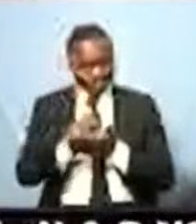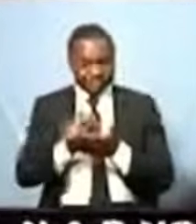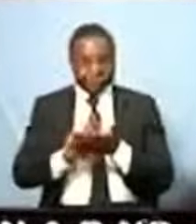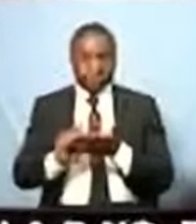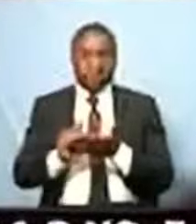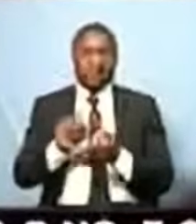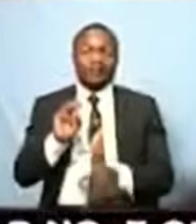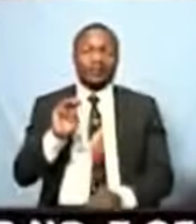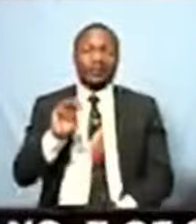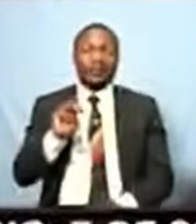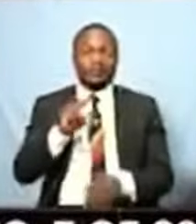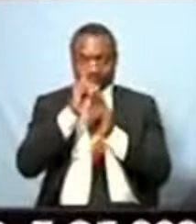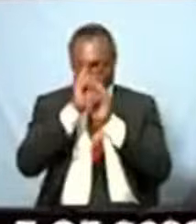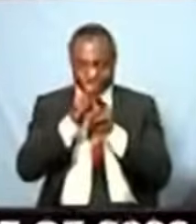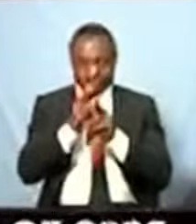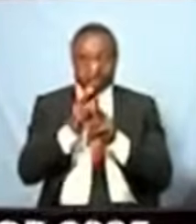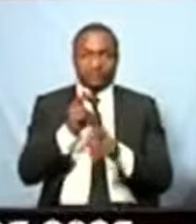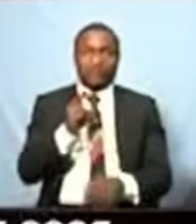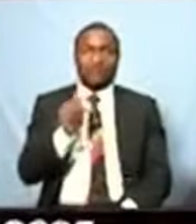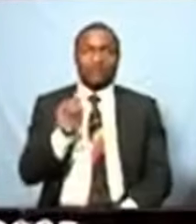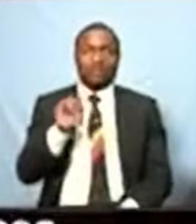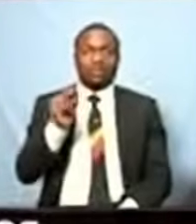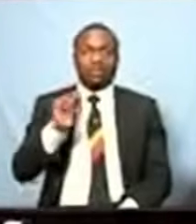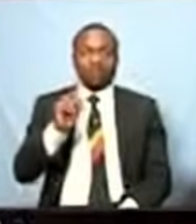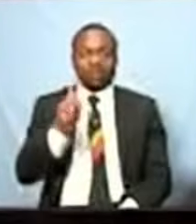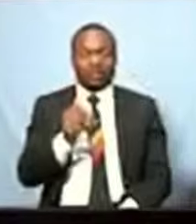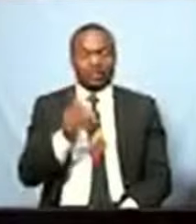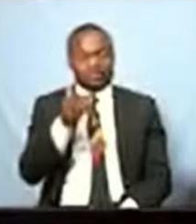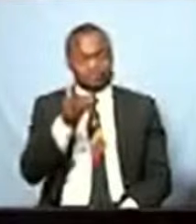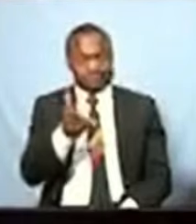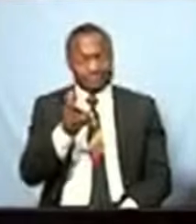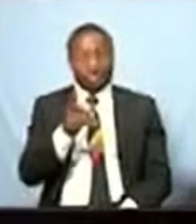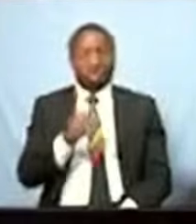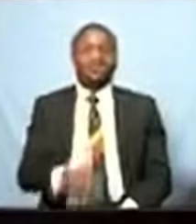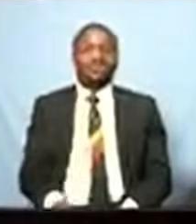Nakoka. Thank you, Chair. Just a quick one, Mr. Liwali.